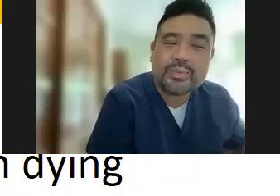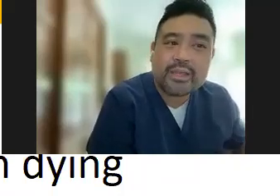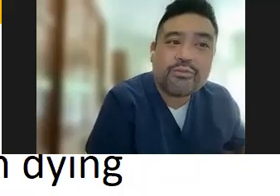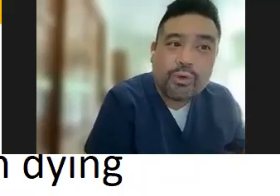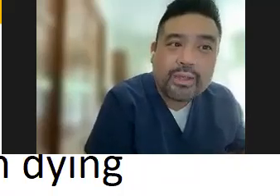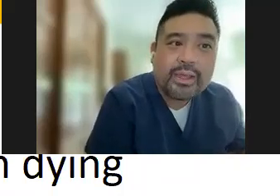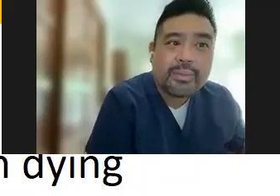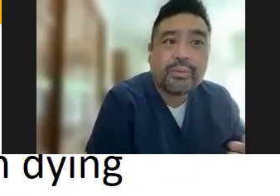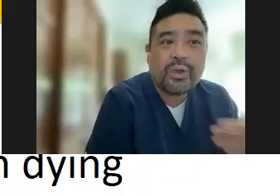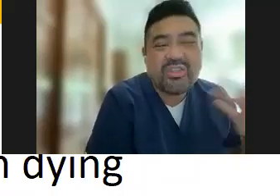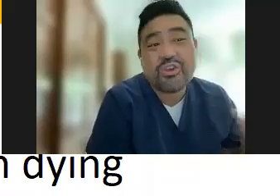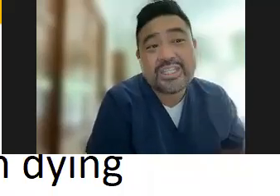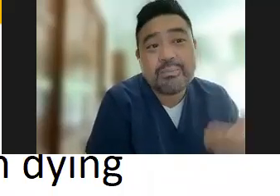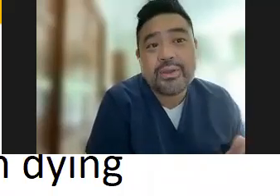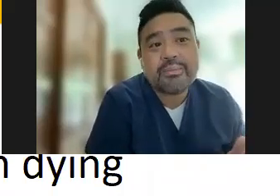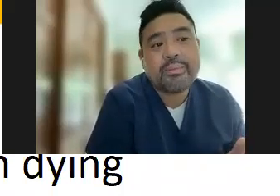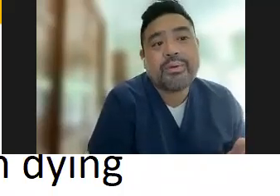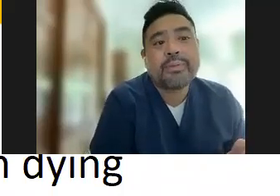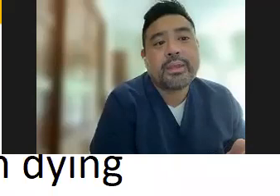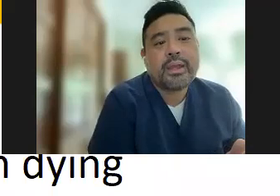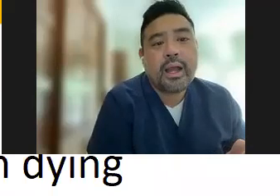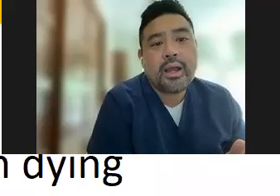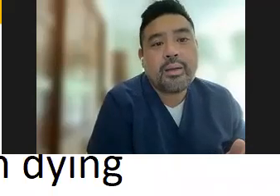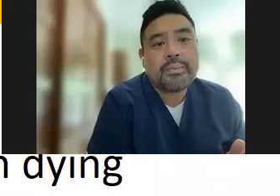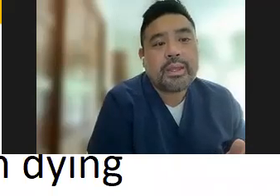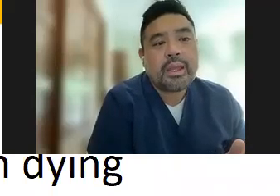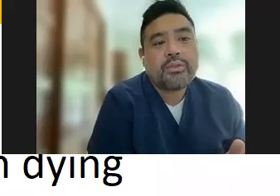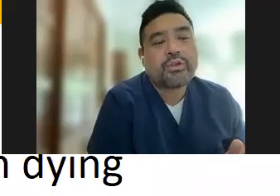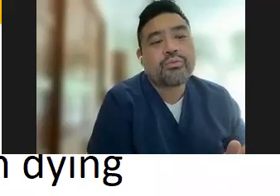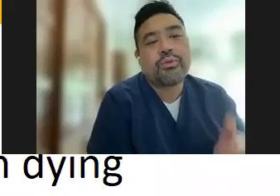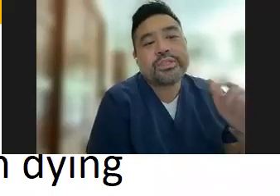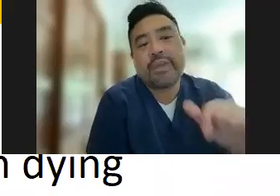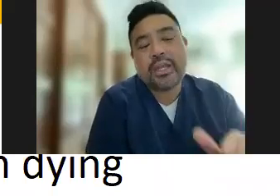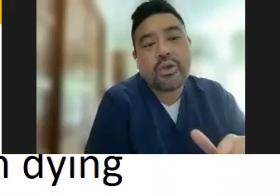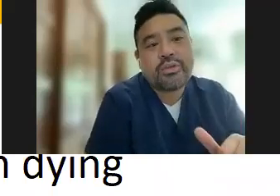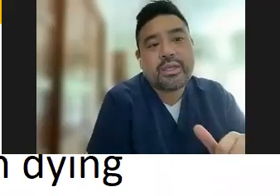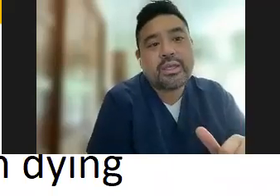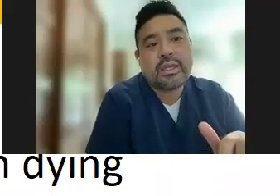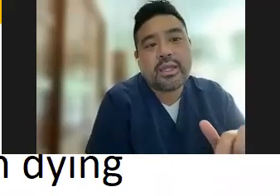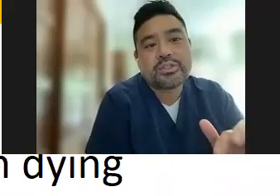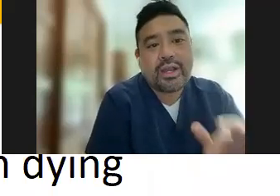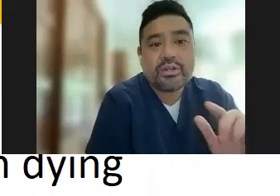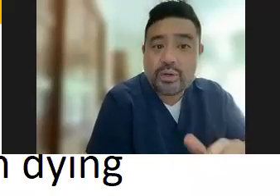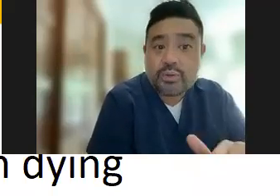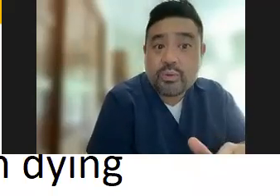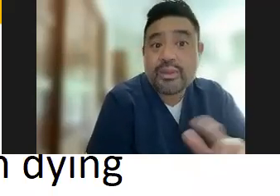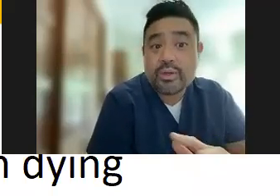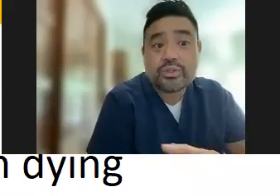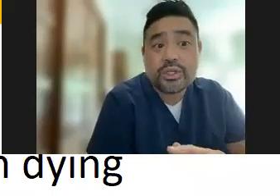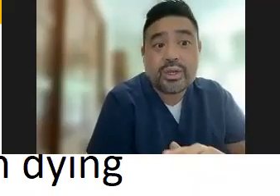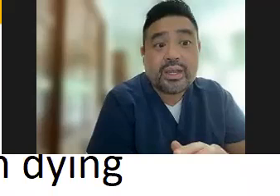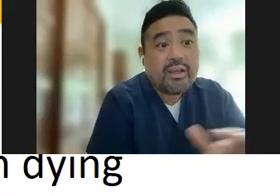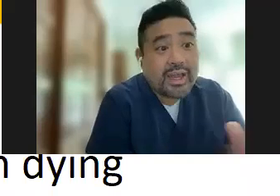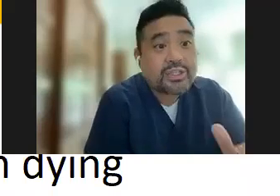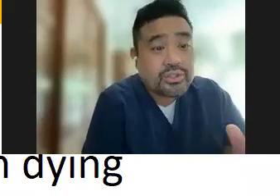blood clots has been like 40 people in 13 million people. The risk of getting COVID is greater in 2021 than it